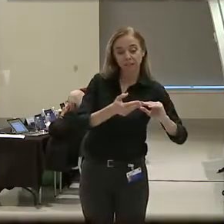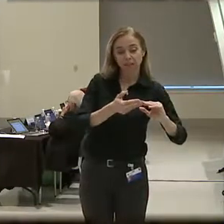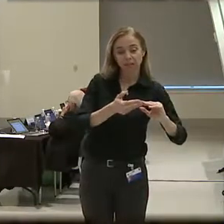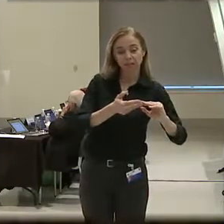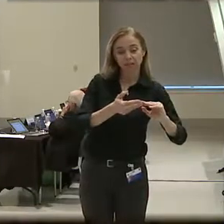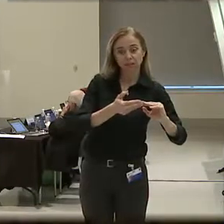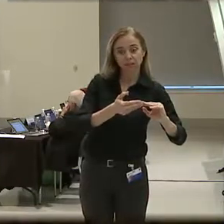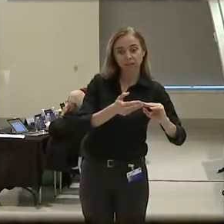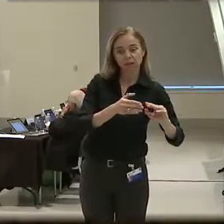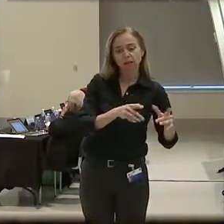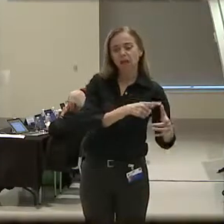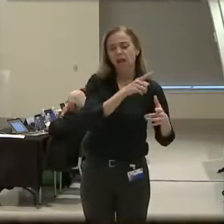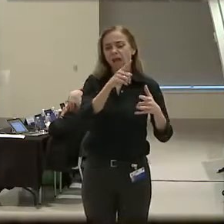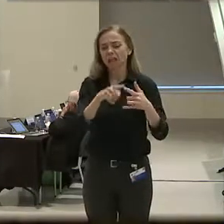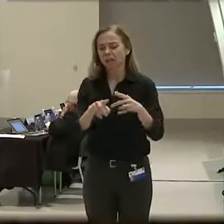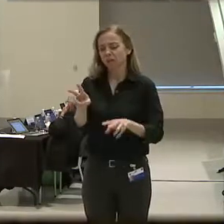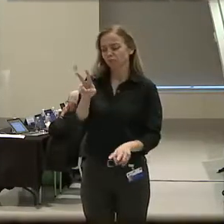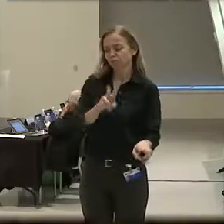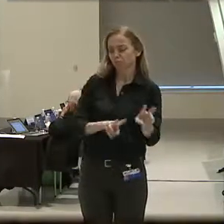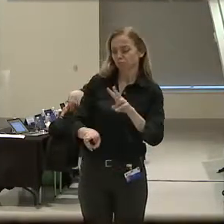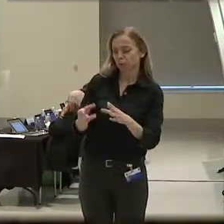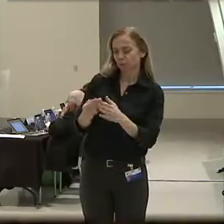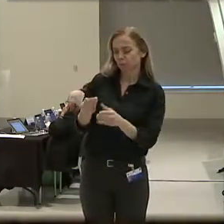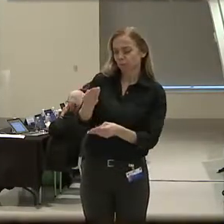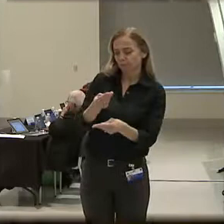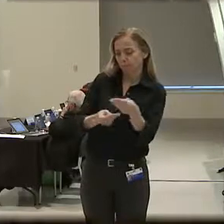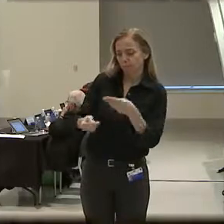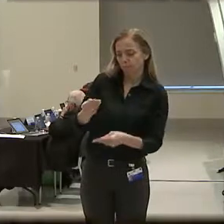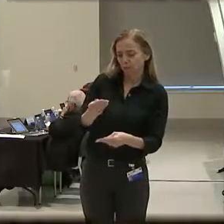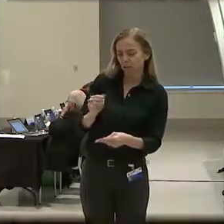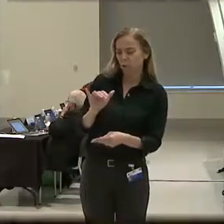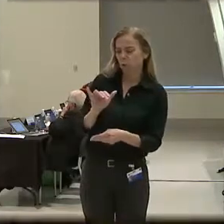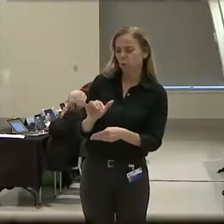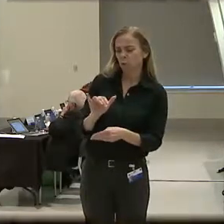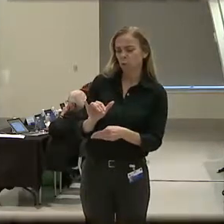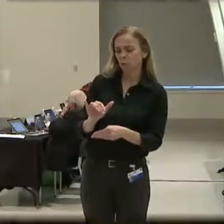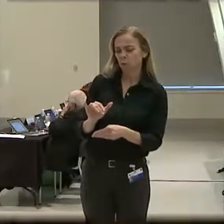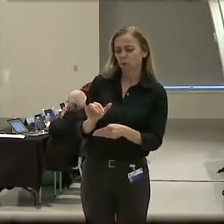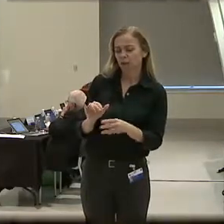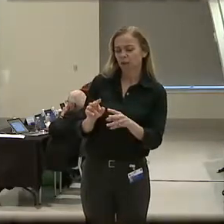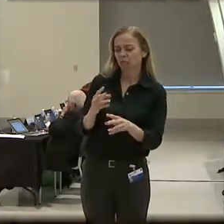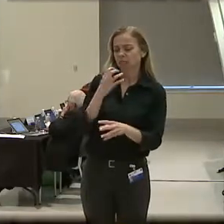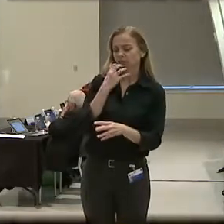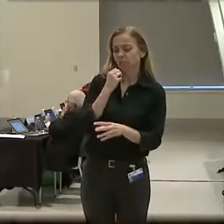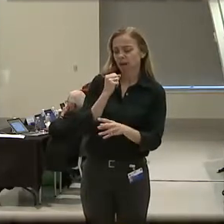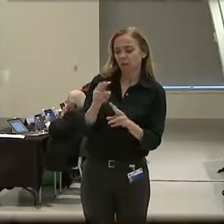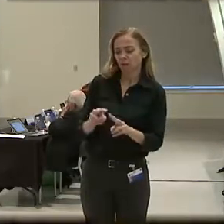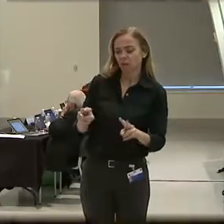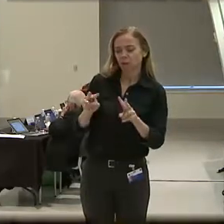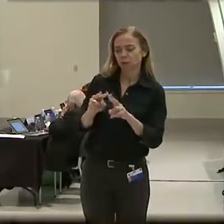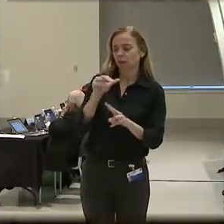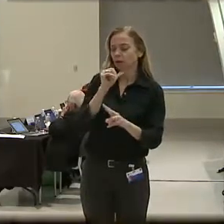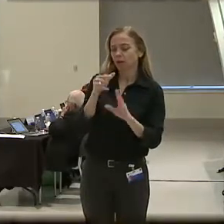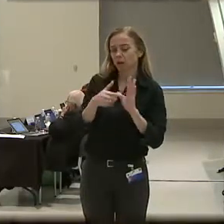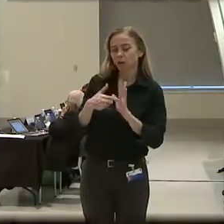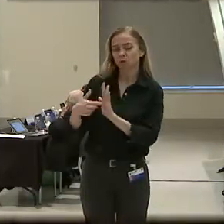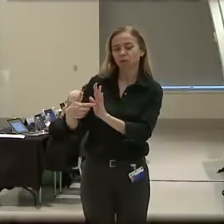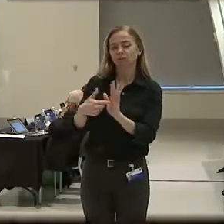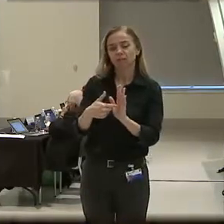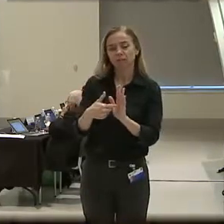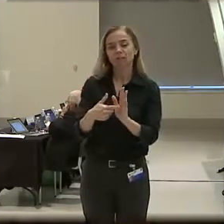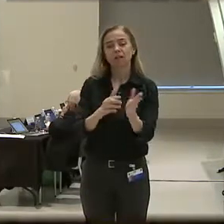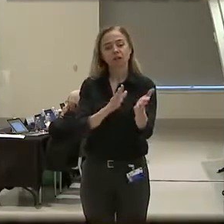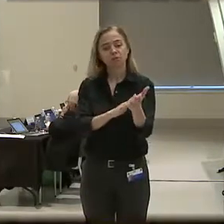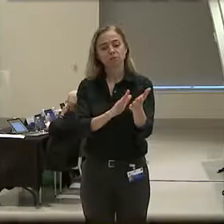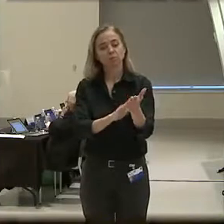but then when we look at their budgets, we see maybe those values aren't reflected. And I commend you and your